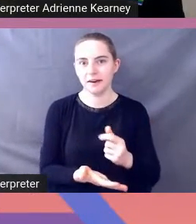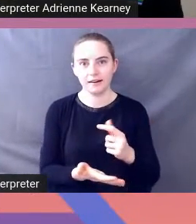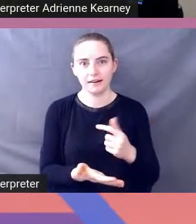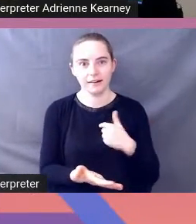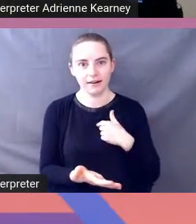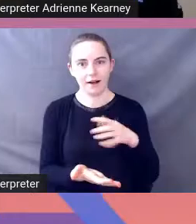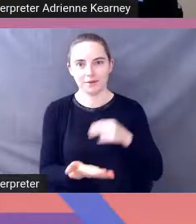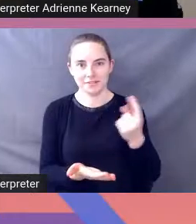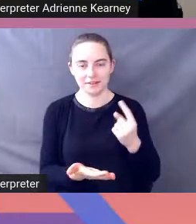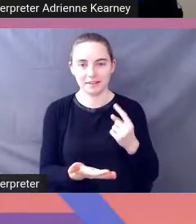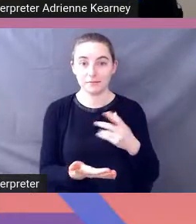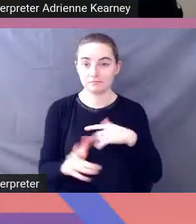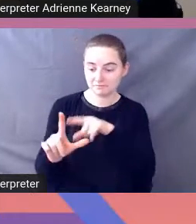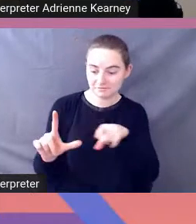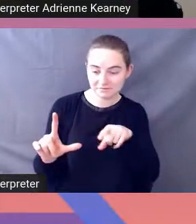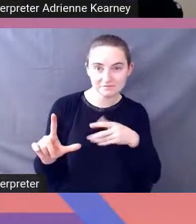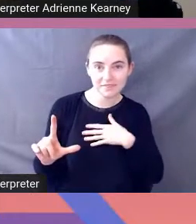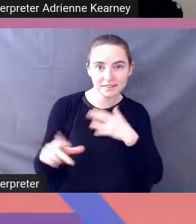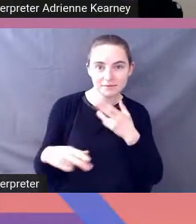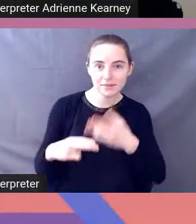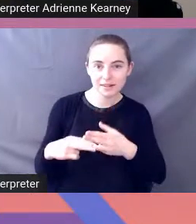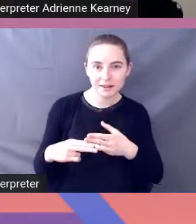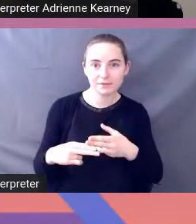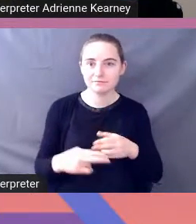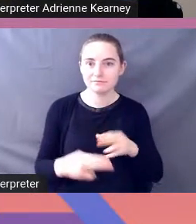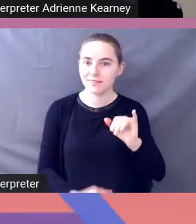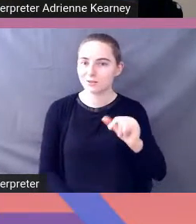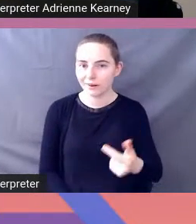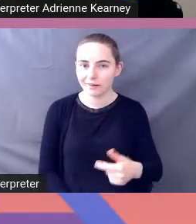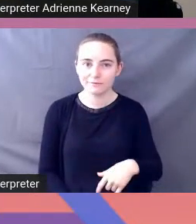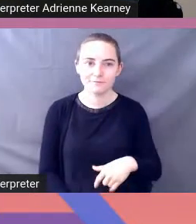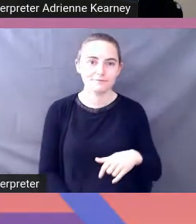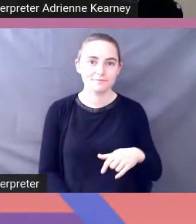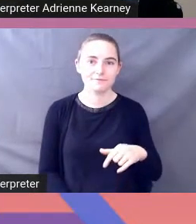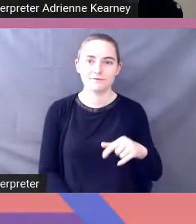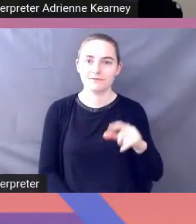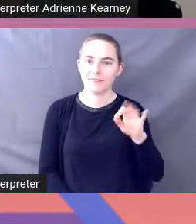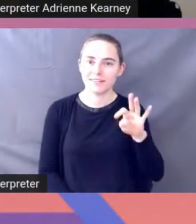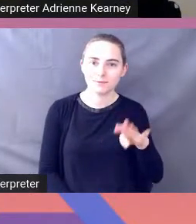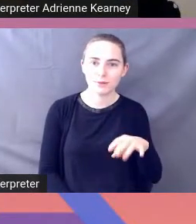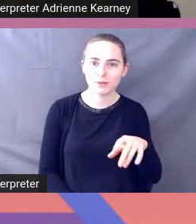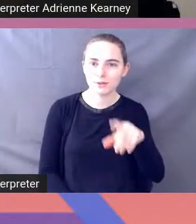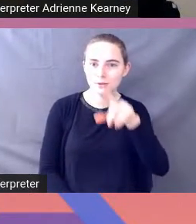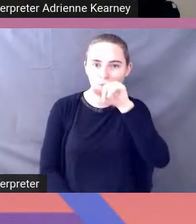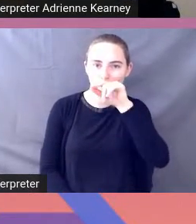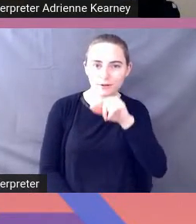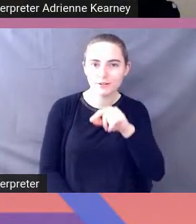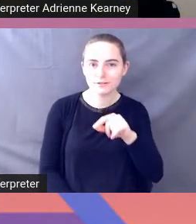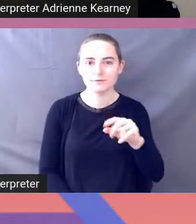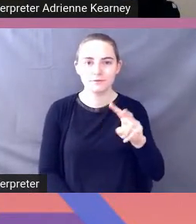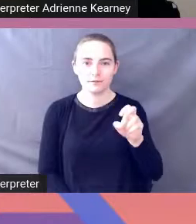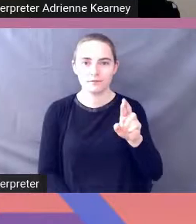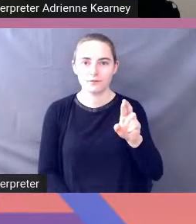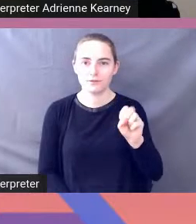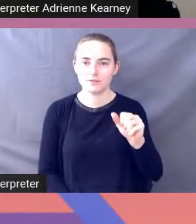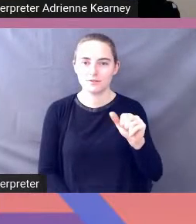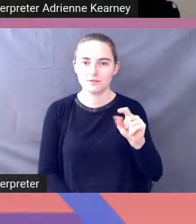corner. That's my name on Instagram, Facebook, Twitter. Please follow me.